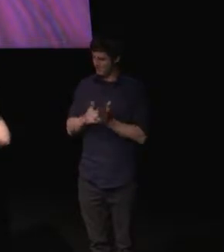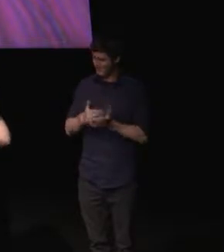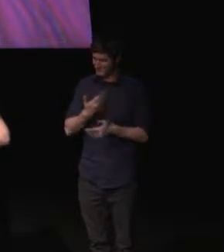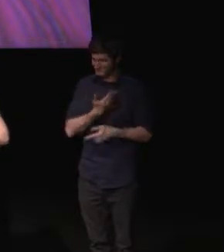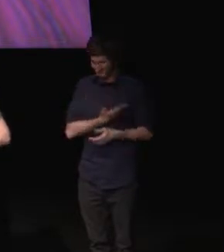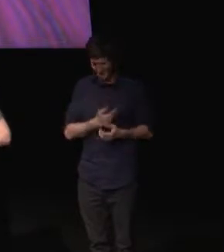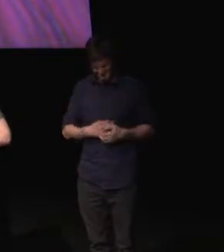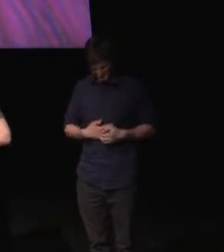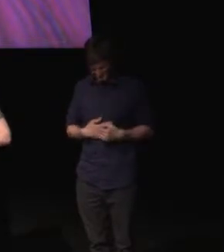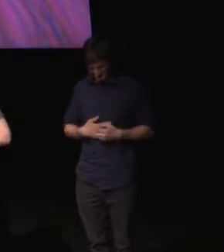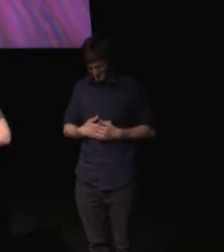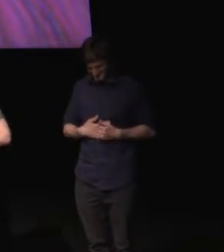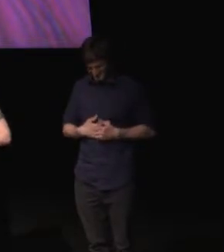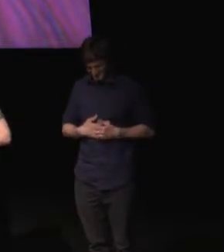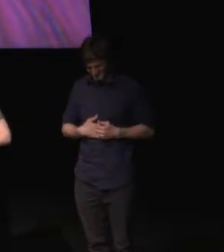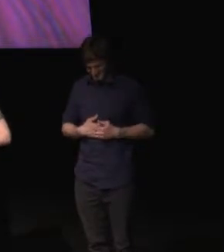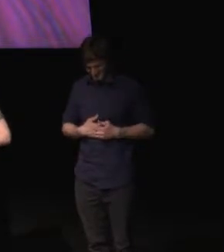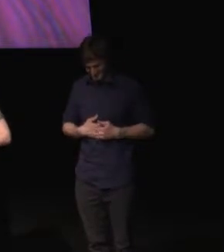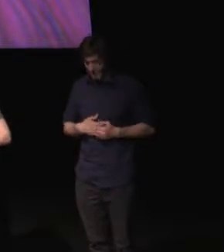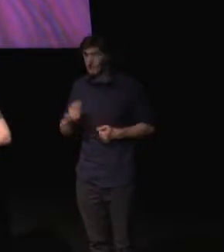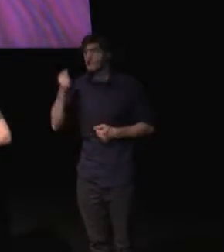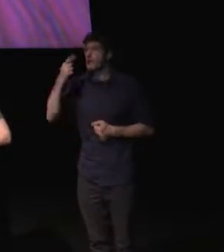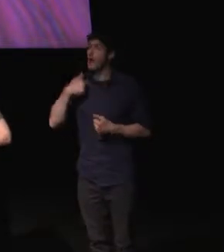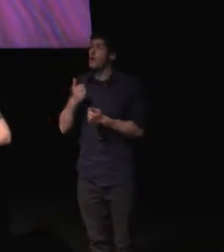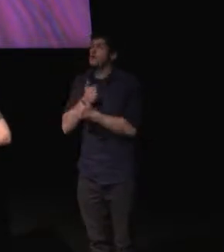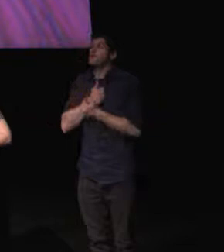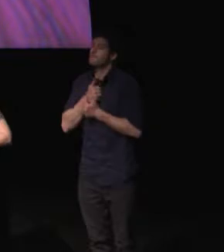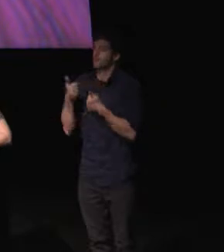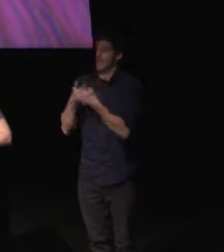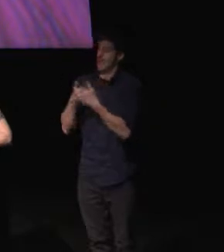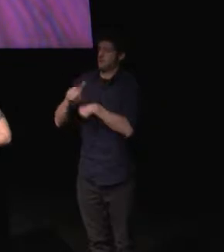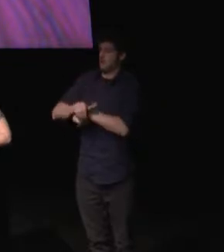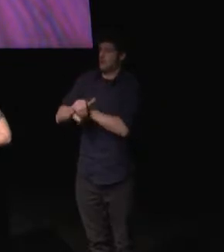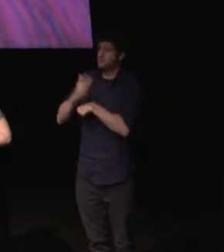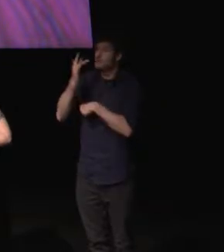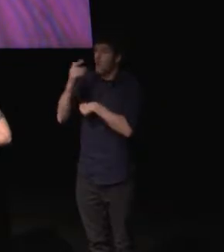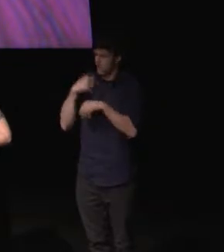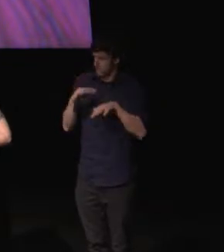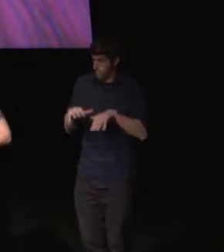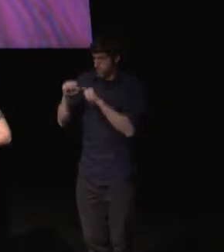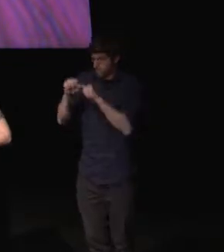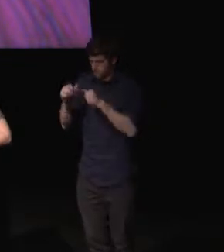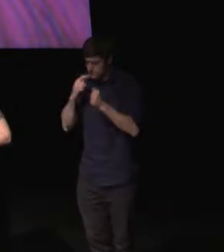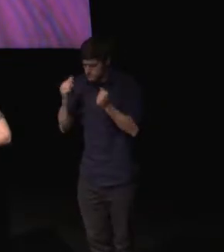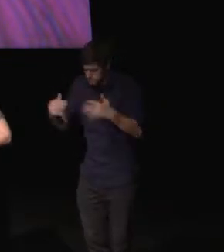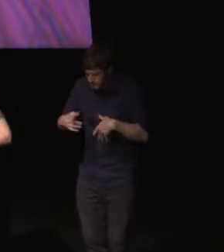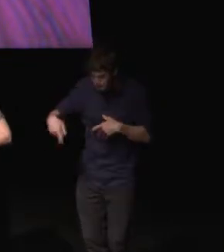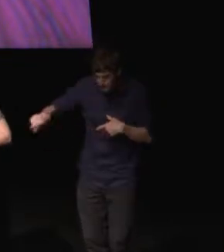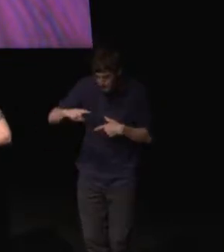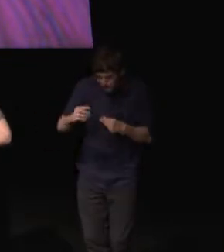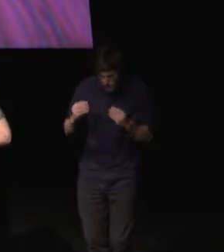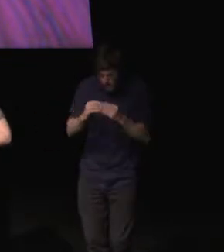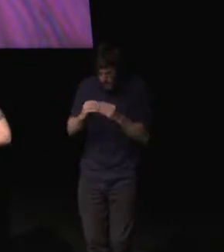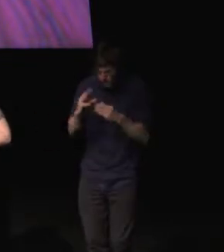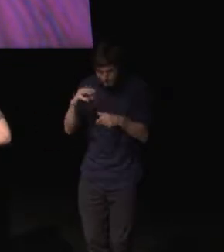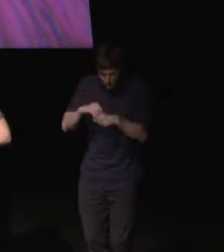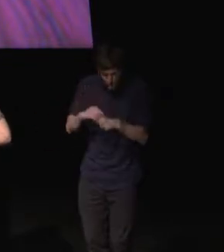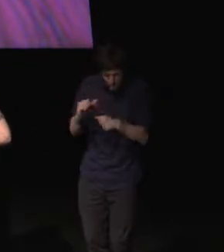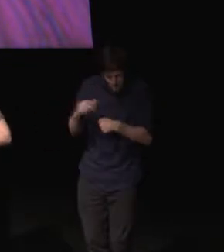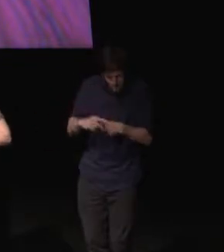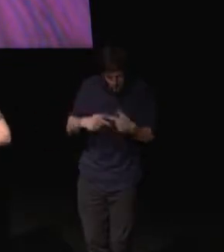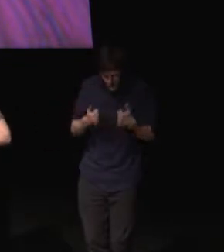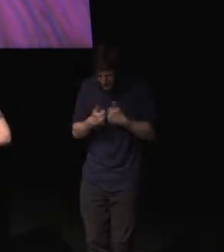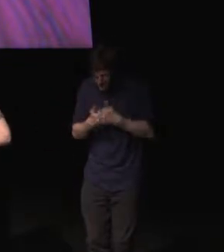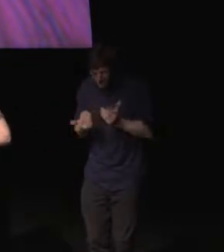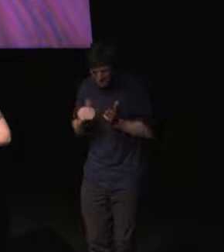Obviously, first and foremost, that we're getting to help gamers get back in the game, but also it's so cool to have a room full